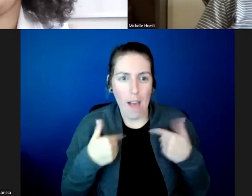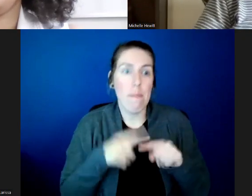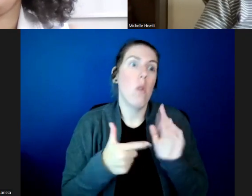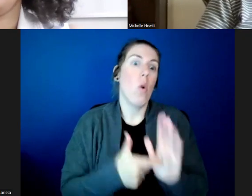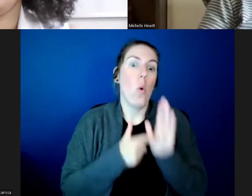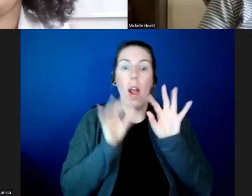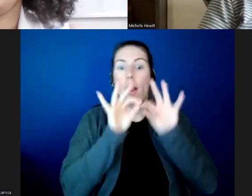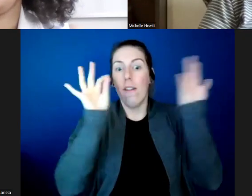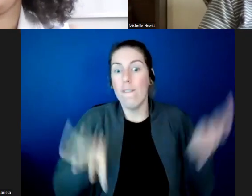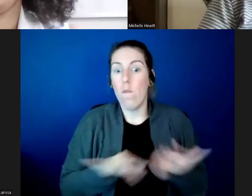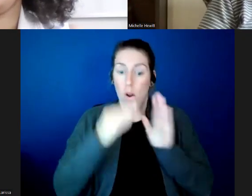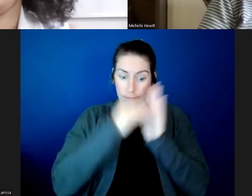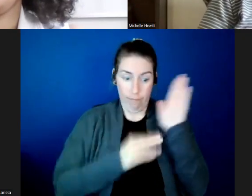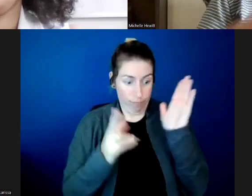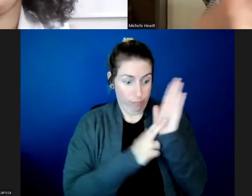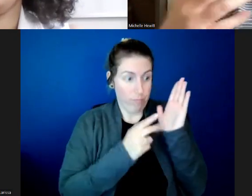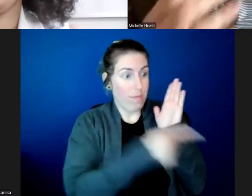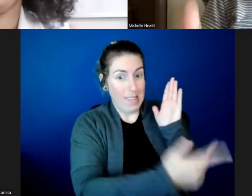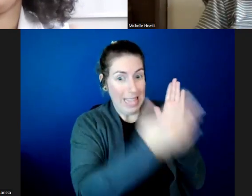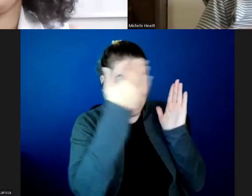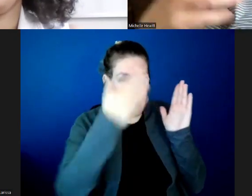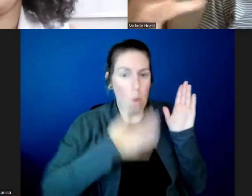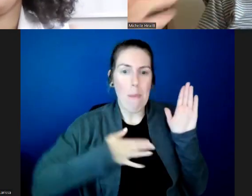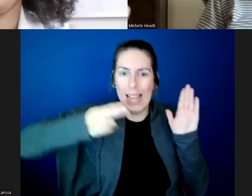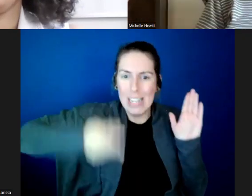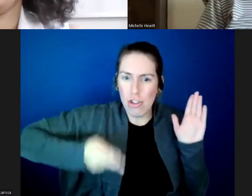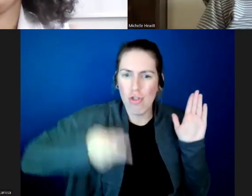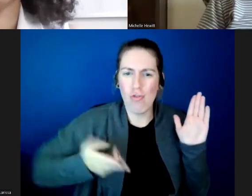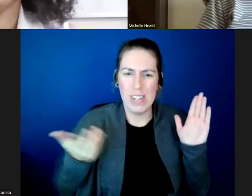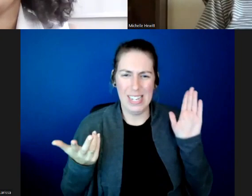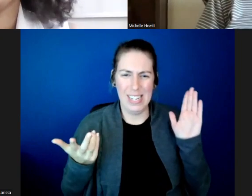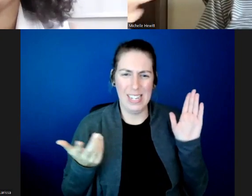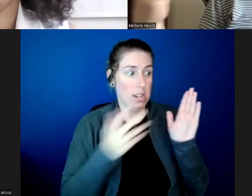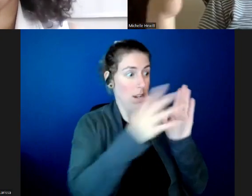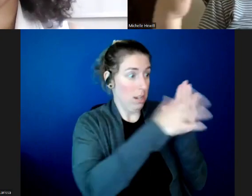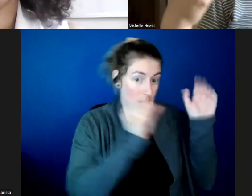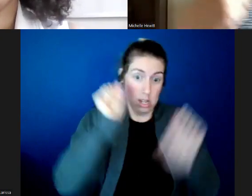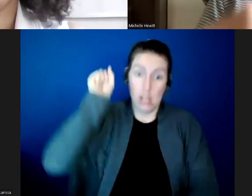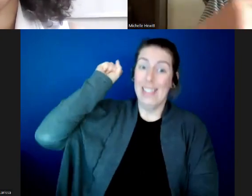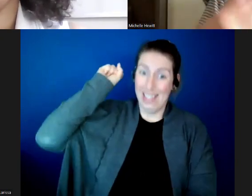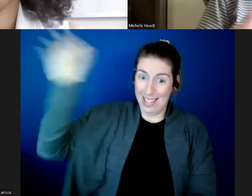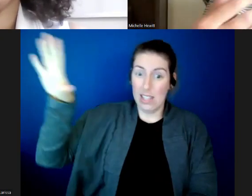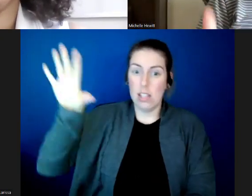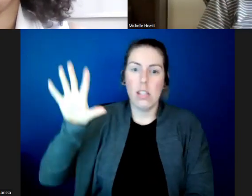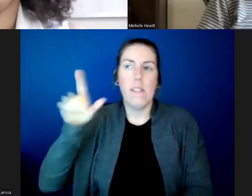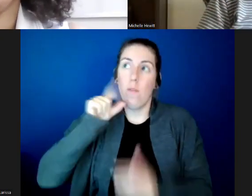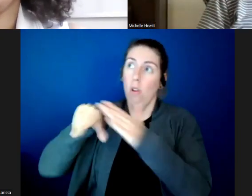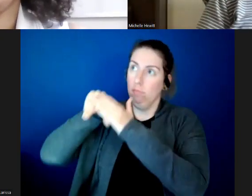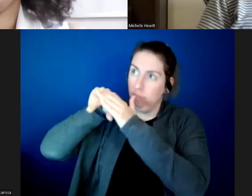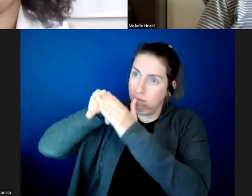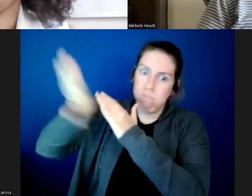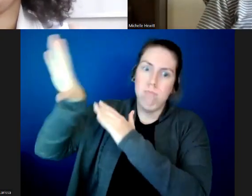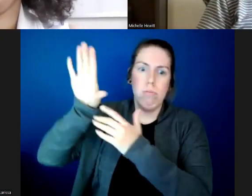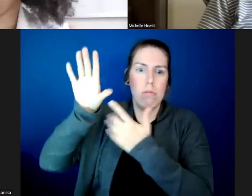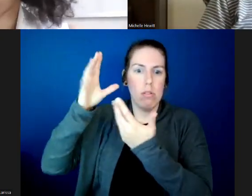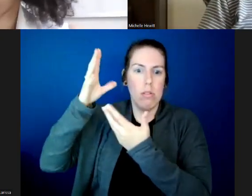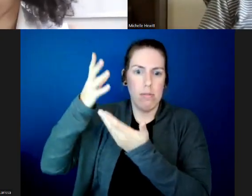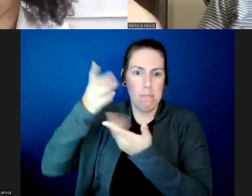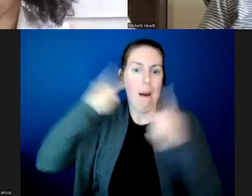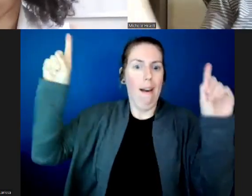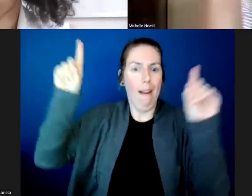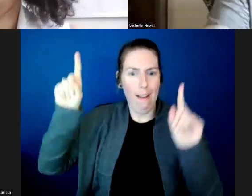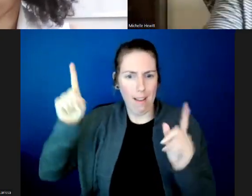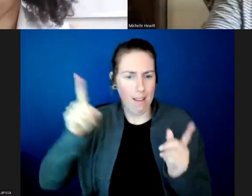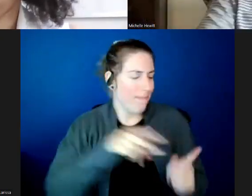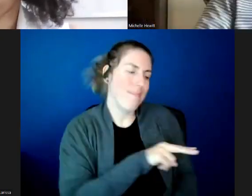by somebody who knows your medical history to be able to access these systems, because the system doesn't believe that you're disabled